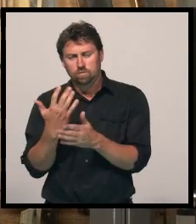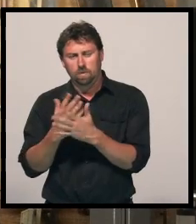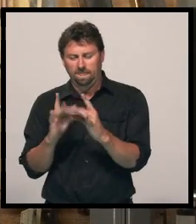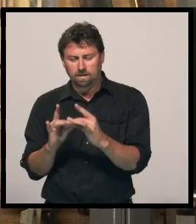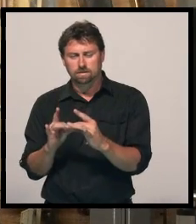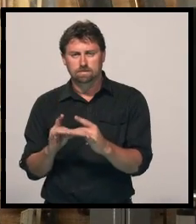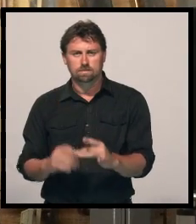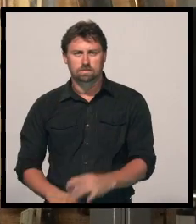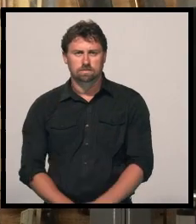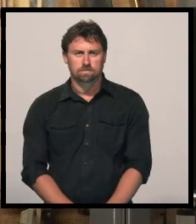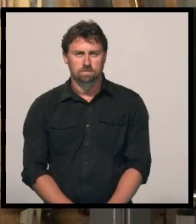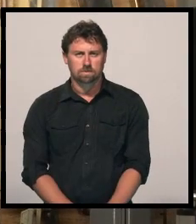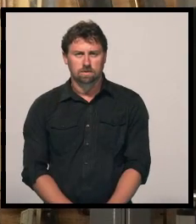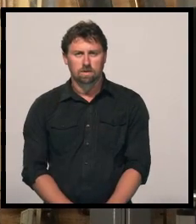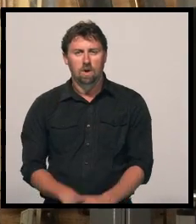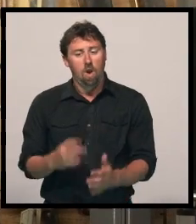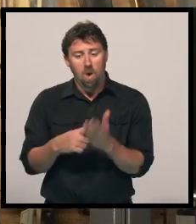And glue.